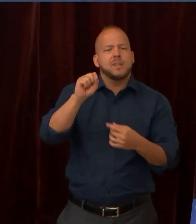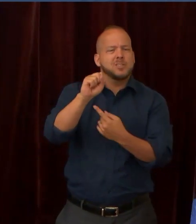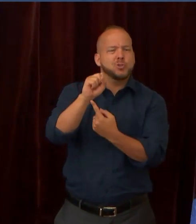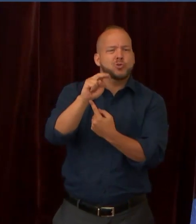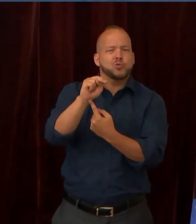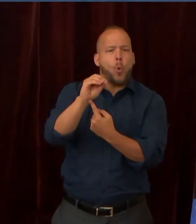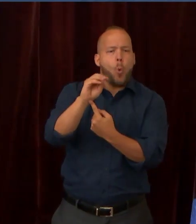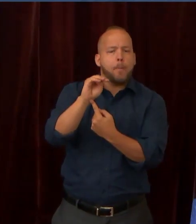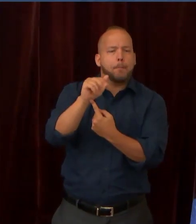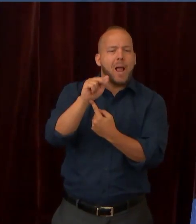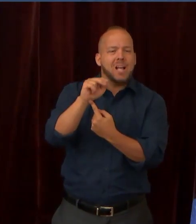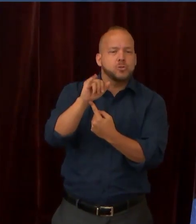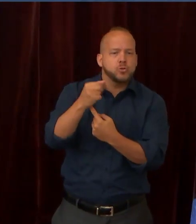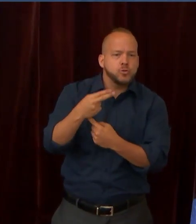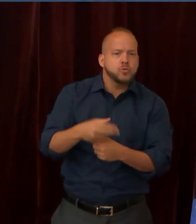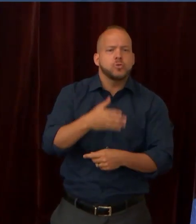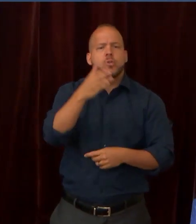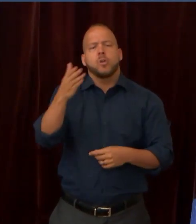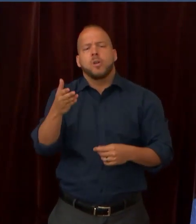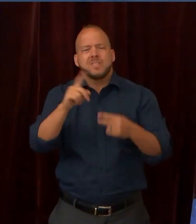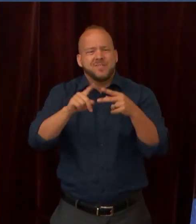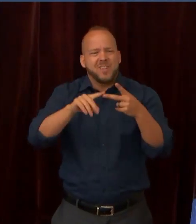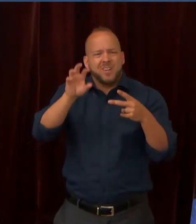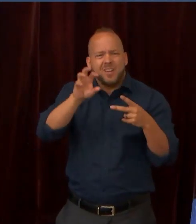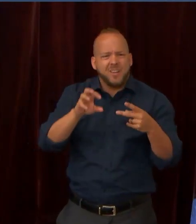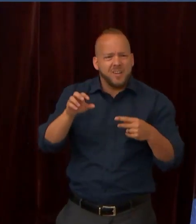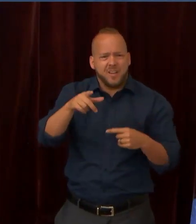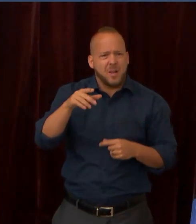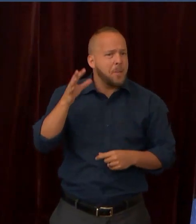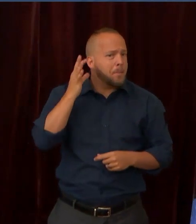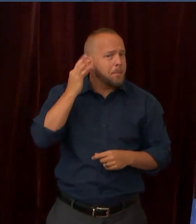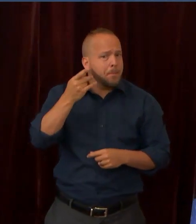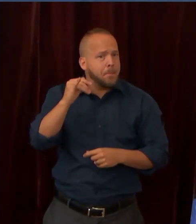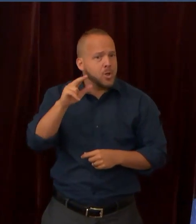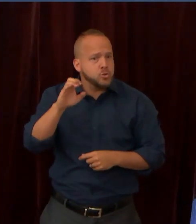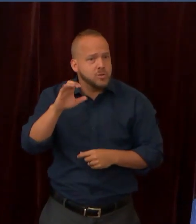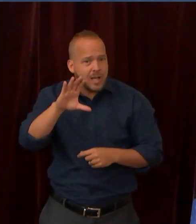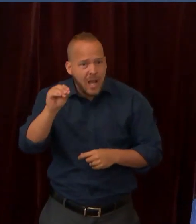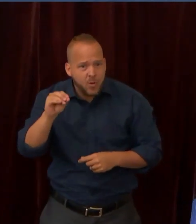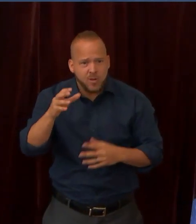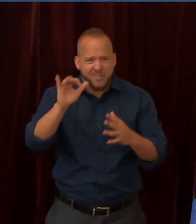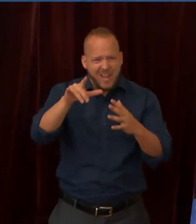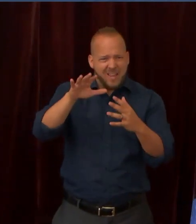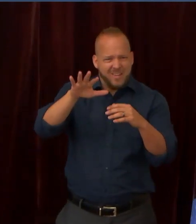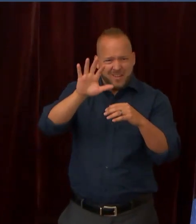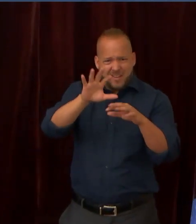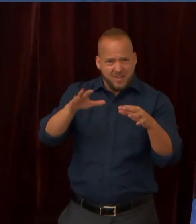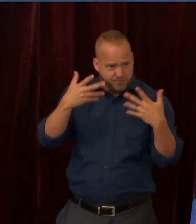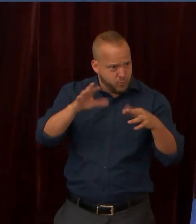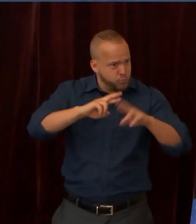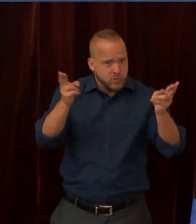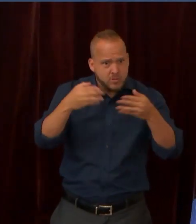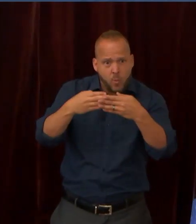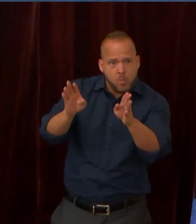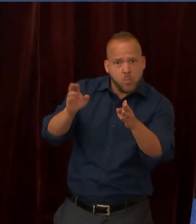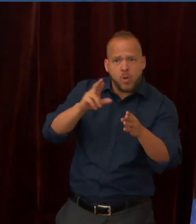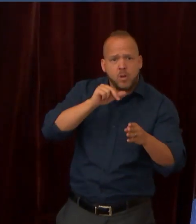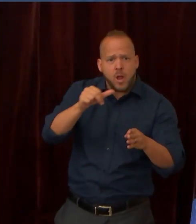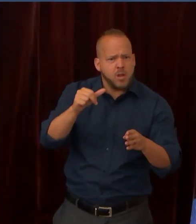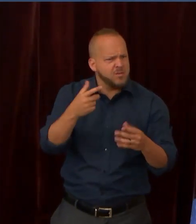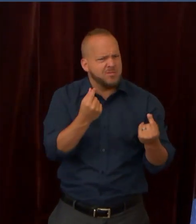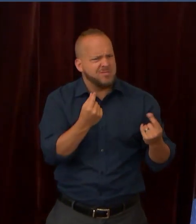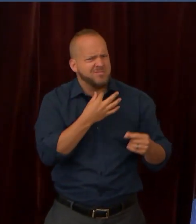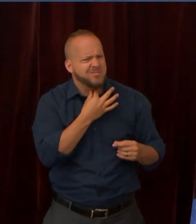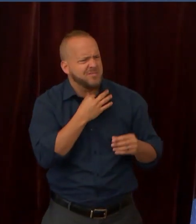after to when it's safe to reopen? Well, what I stand against is the moral outrage of this